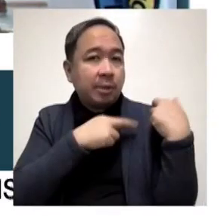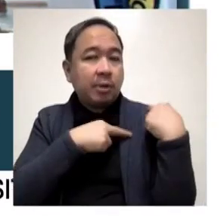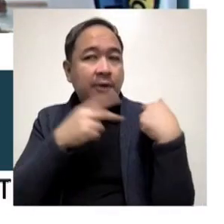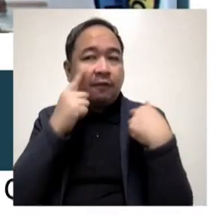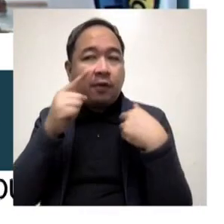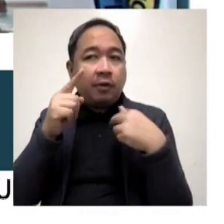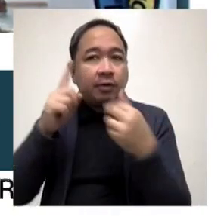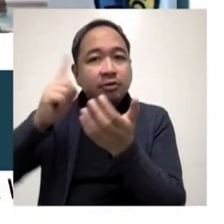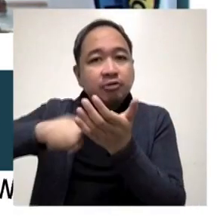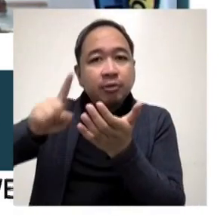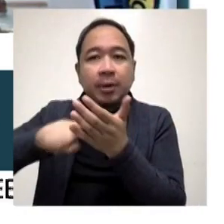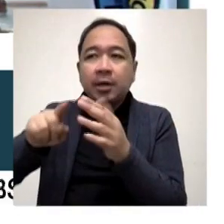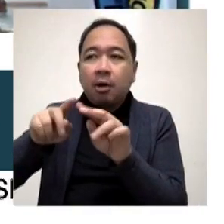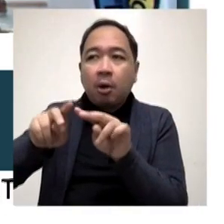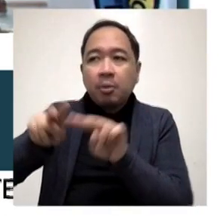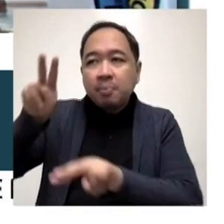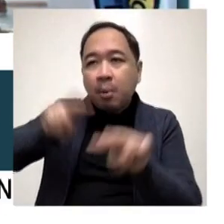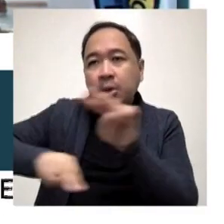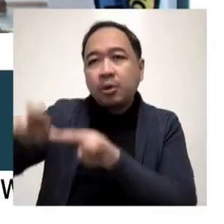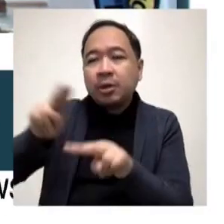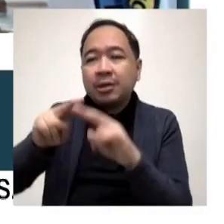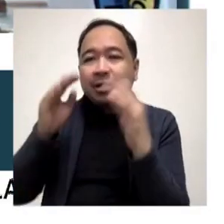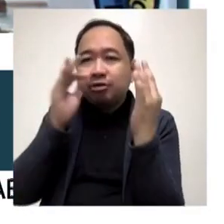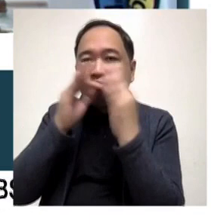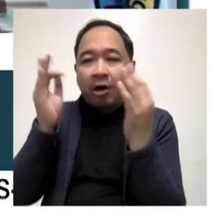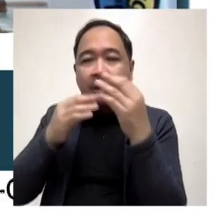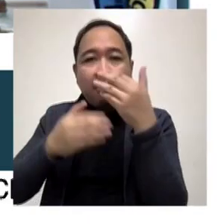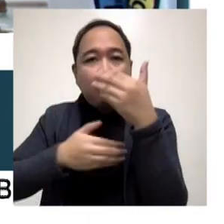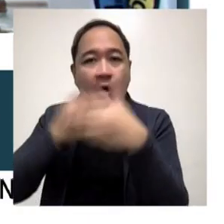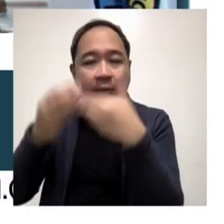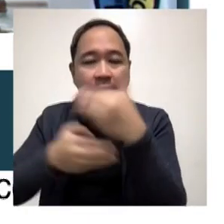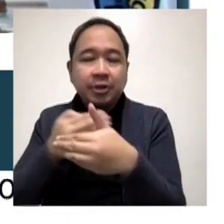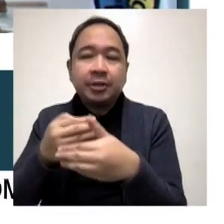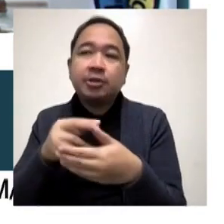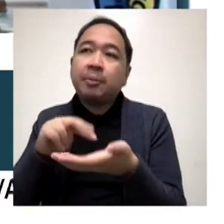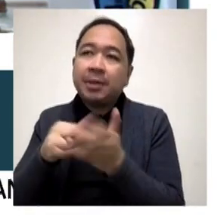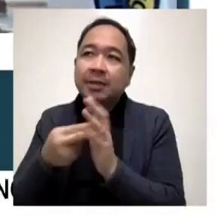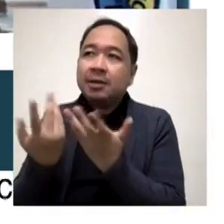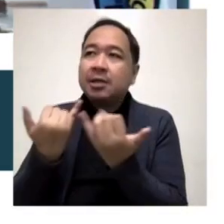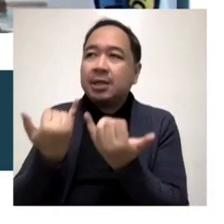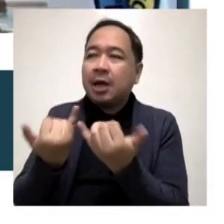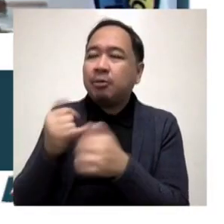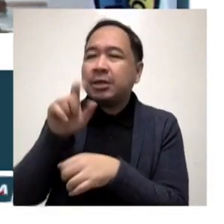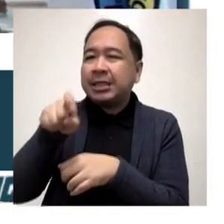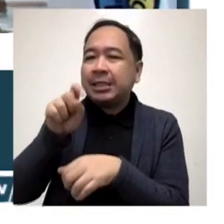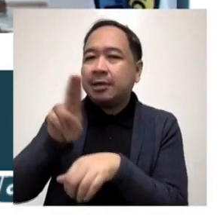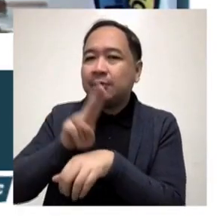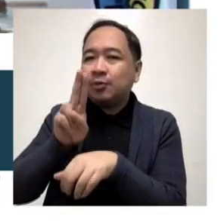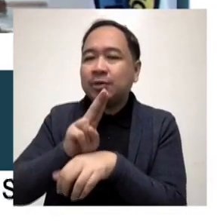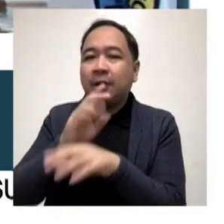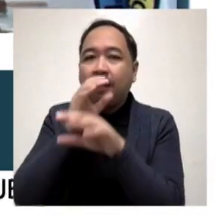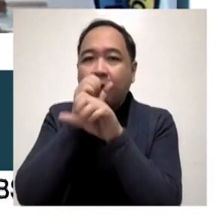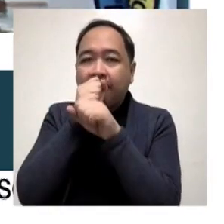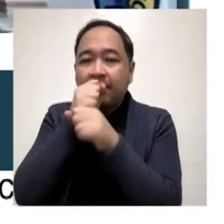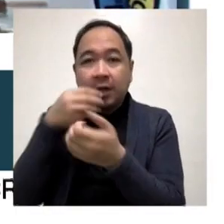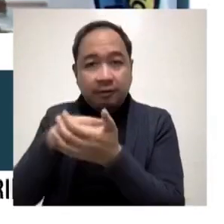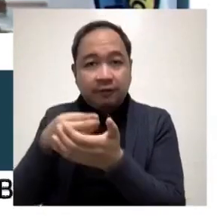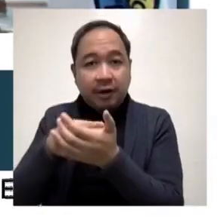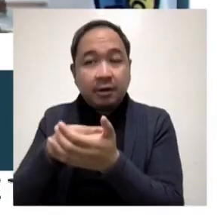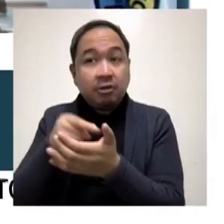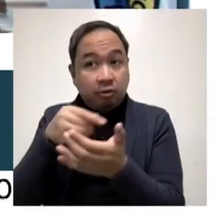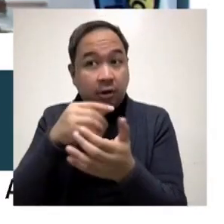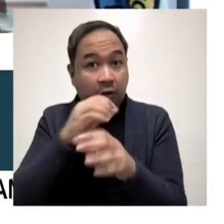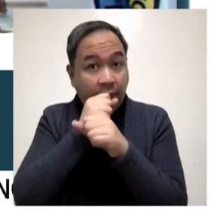a drug by bus operation. So that means we have to tap the confidential funds for this. So has it helped San Juan?